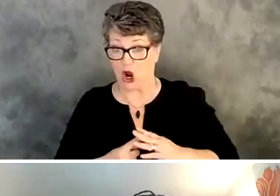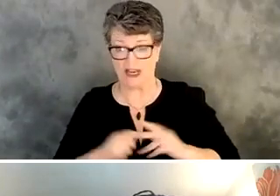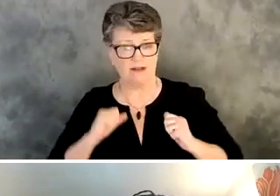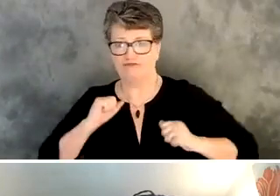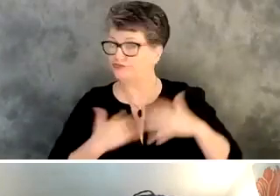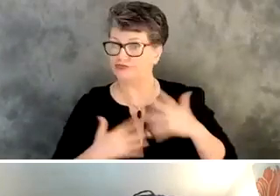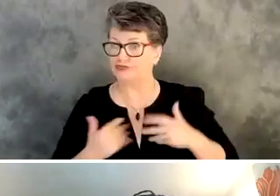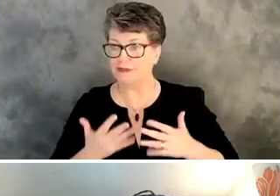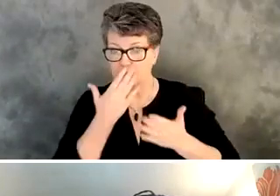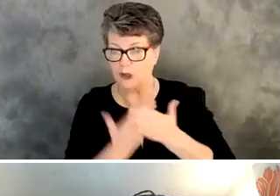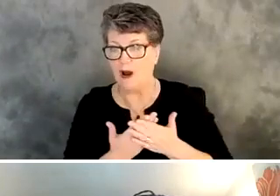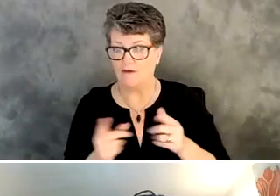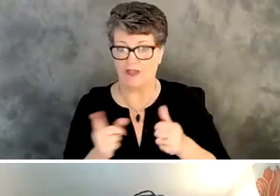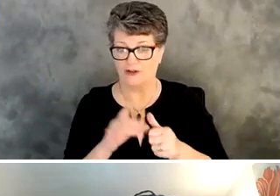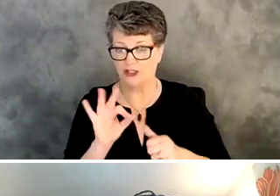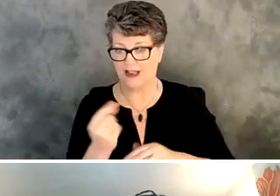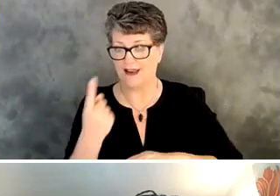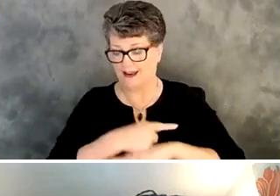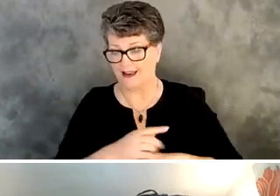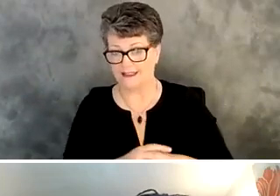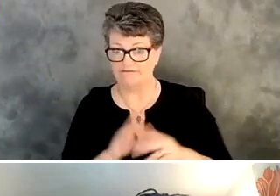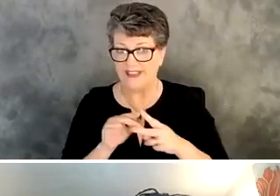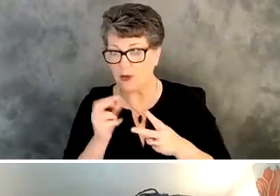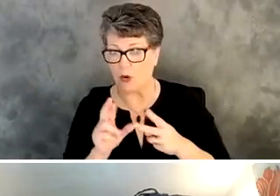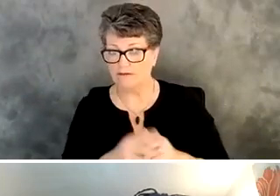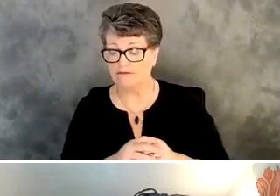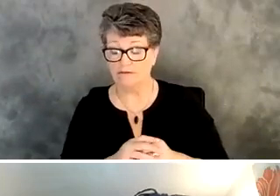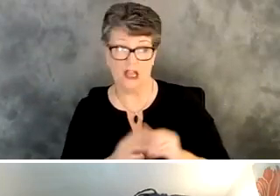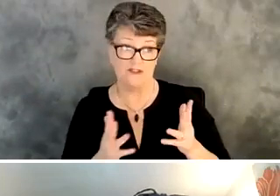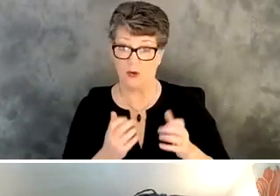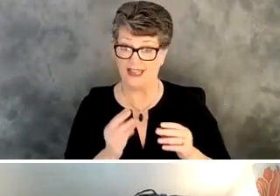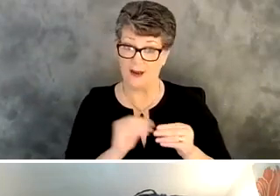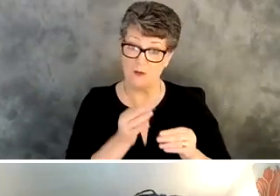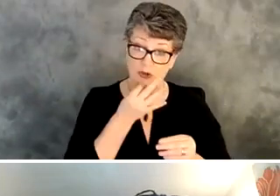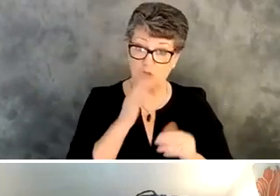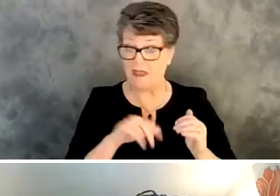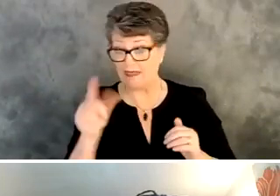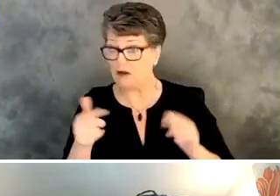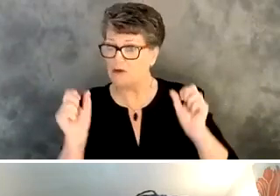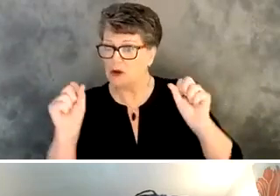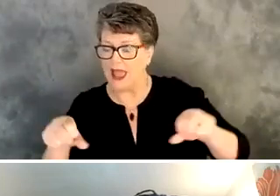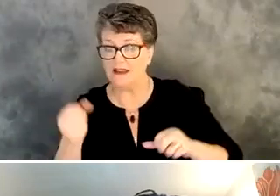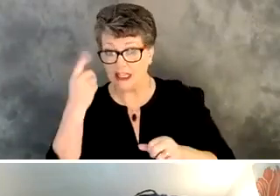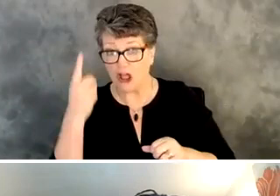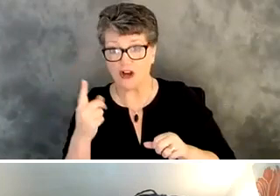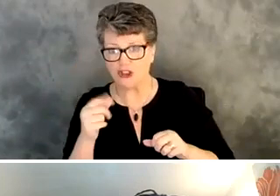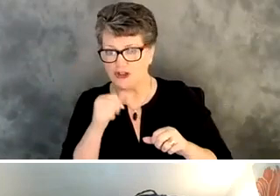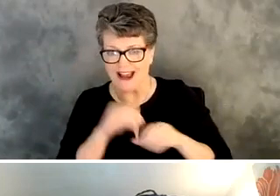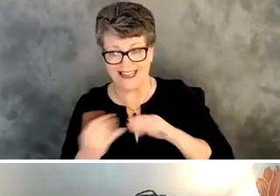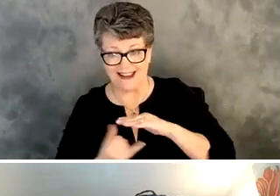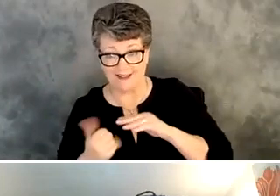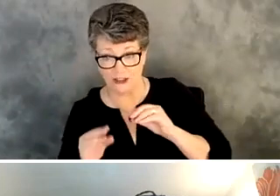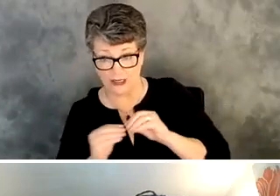those first 90 days. So either or, if you want to get it sooner rather than later, you can, as long as you're out of isolation, or you can wait 90